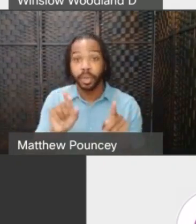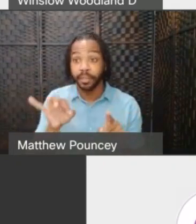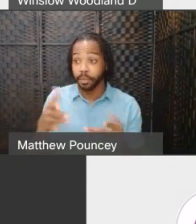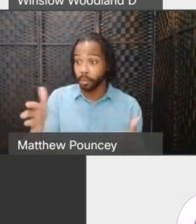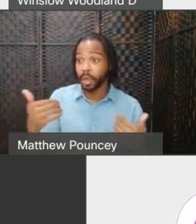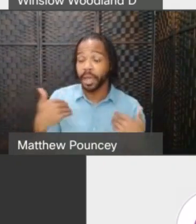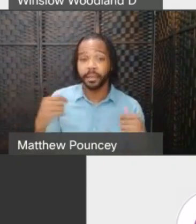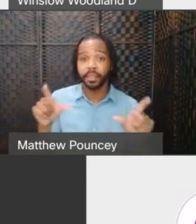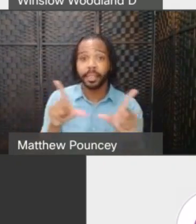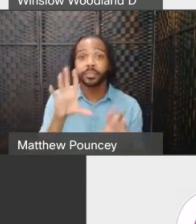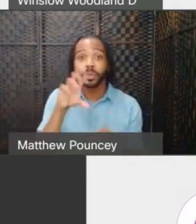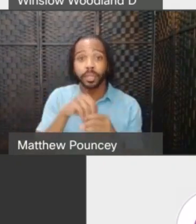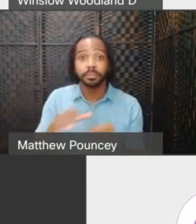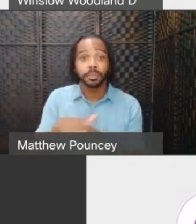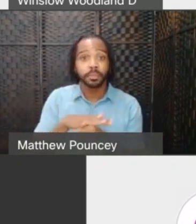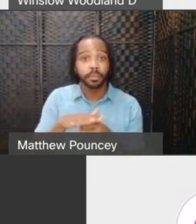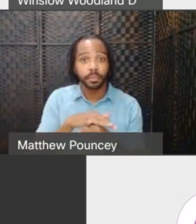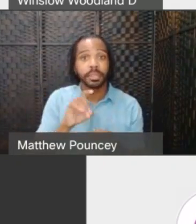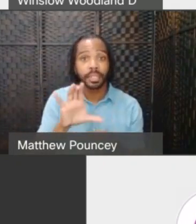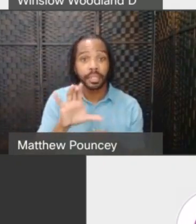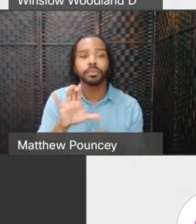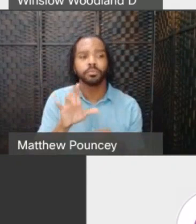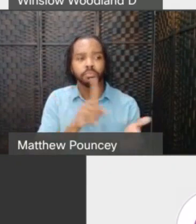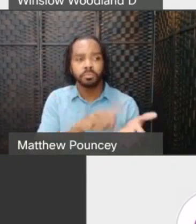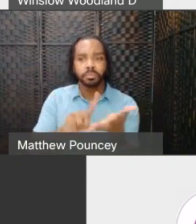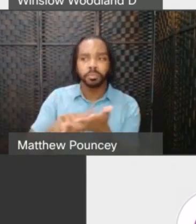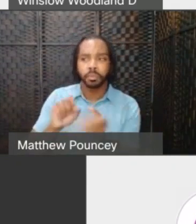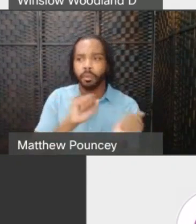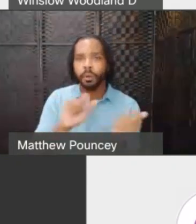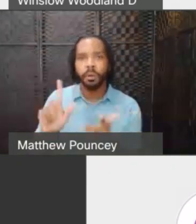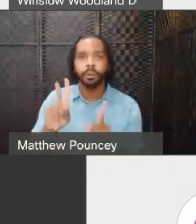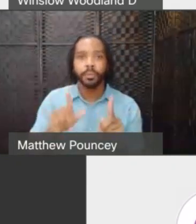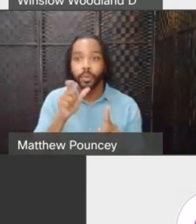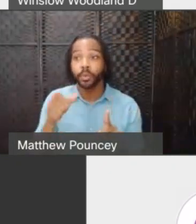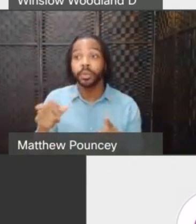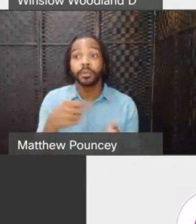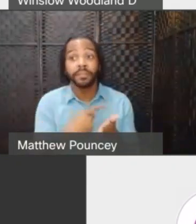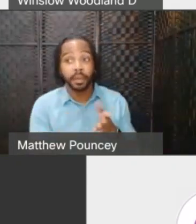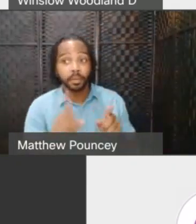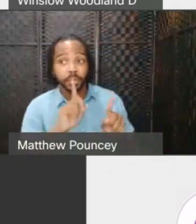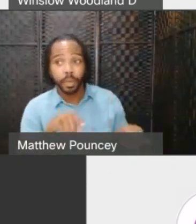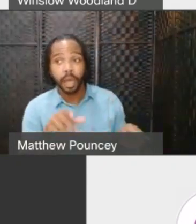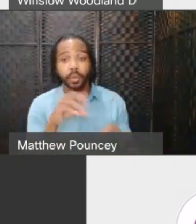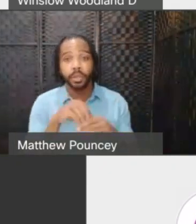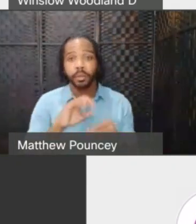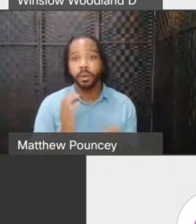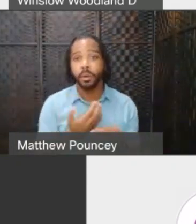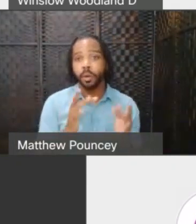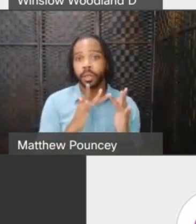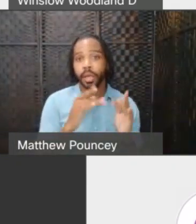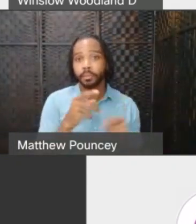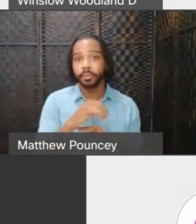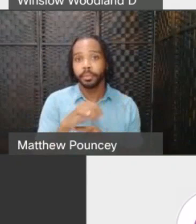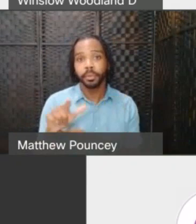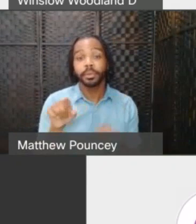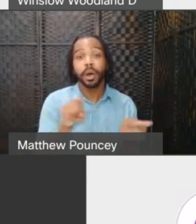Columbia, we're looking at all the individuals that either failed to respond in our portal, as well as